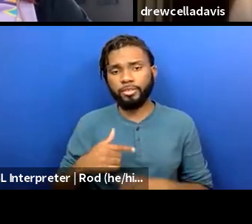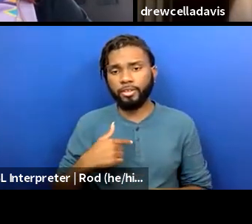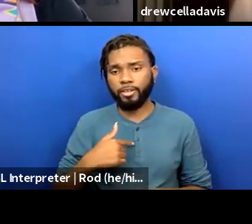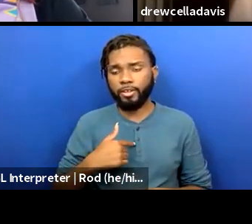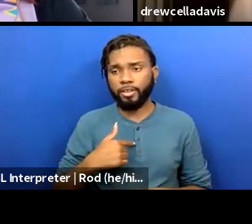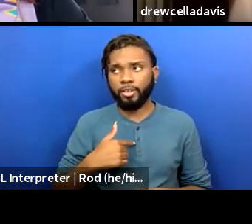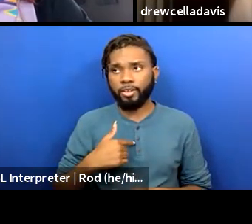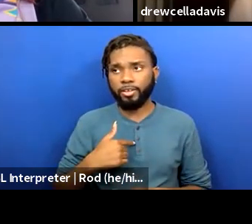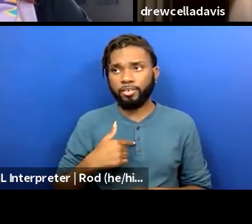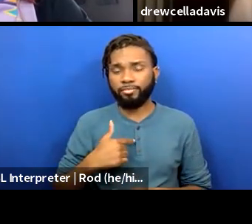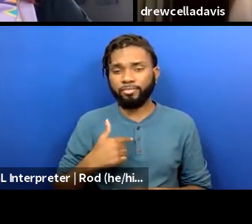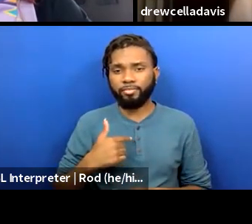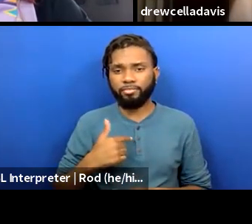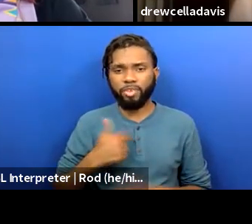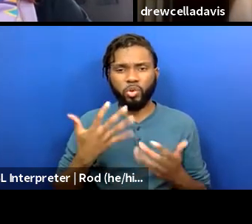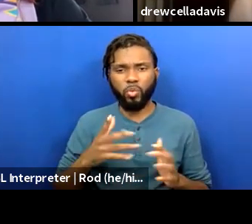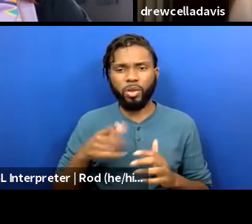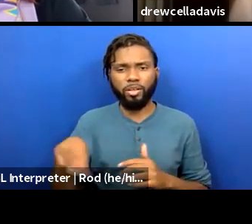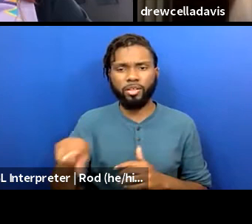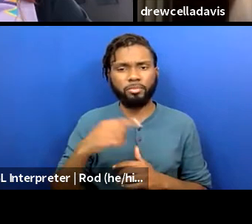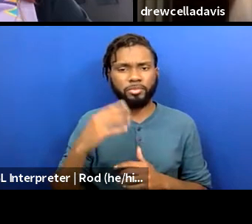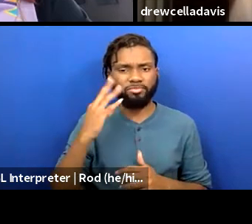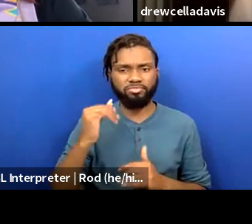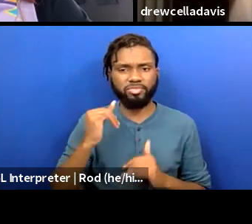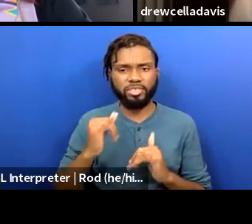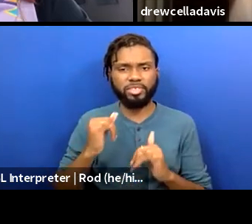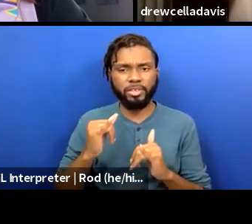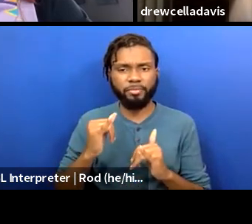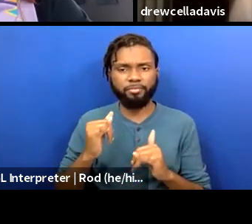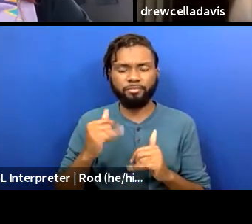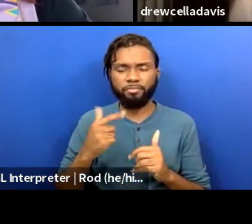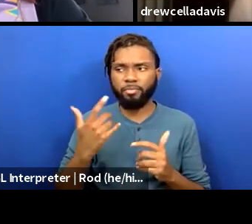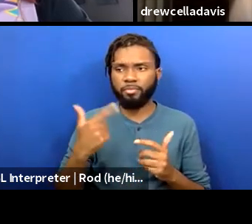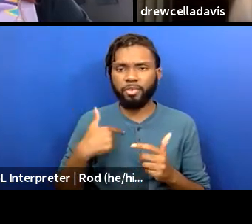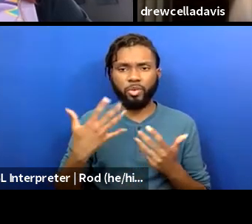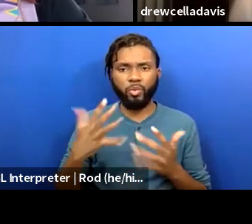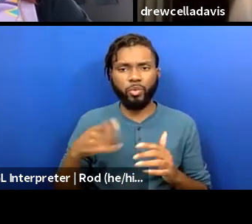I don't want them to go through what I went through, fearing that